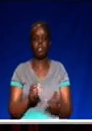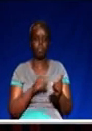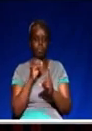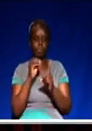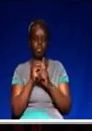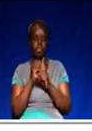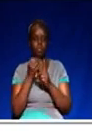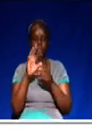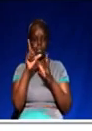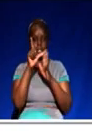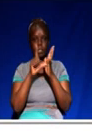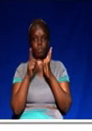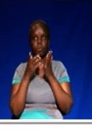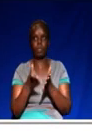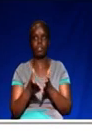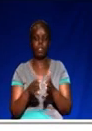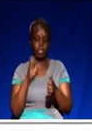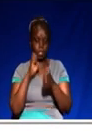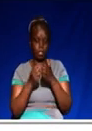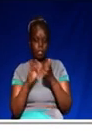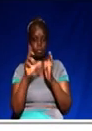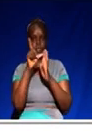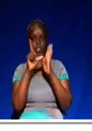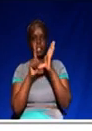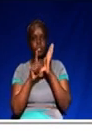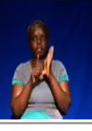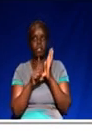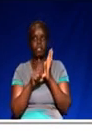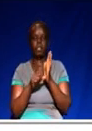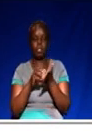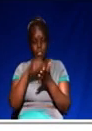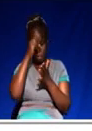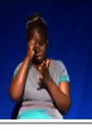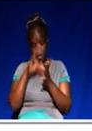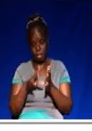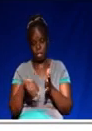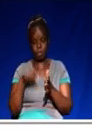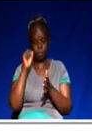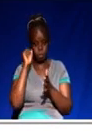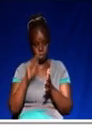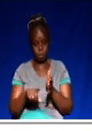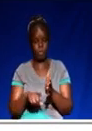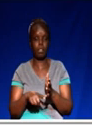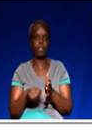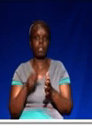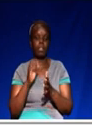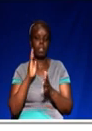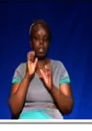Objectives of the lesson. By the end of the lesson, the learner should be able to, number